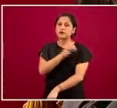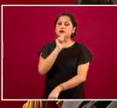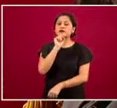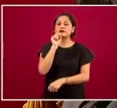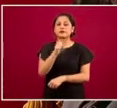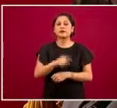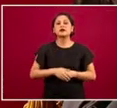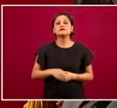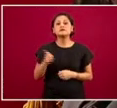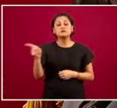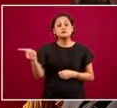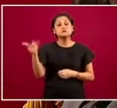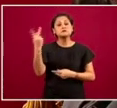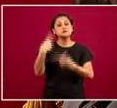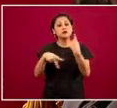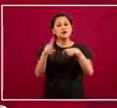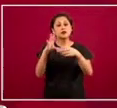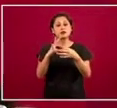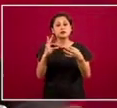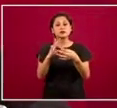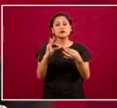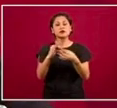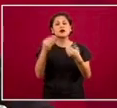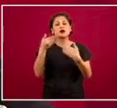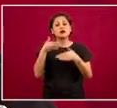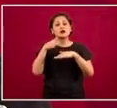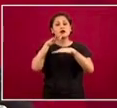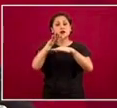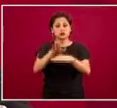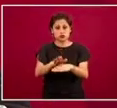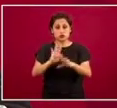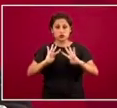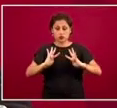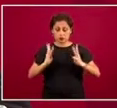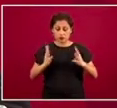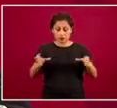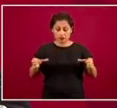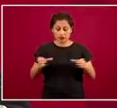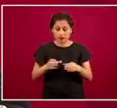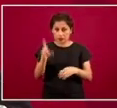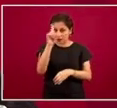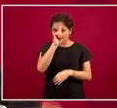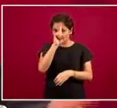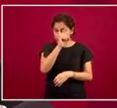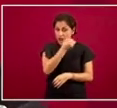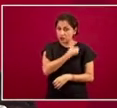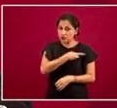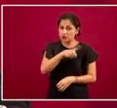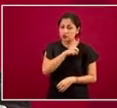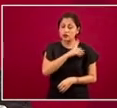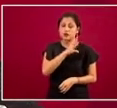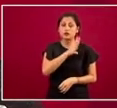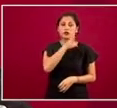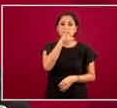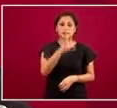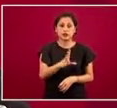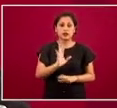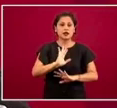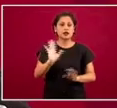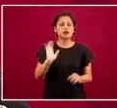Dr. Santos will be sharing with us some information about the collaboration between the